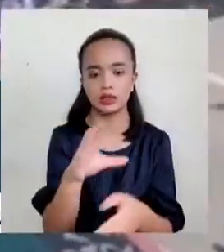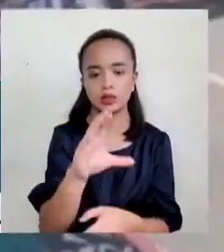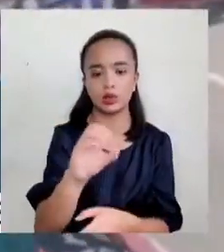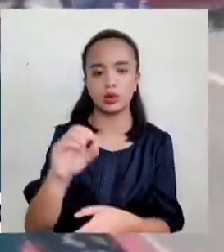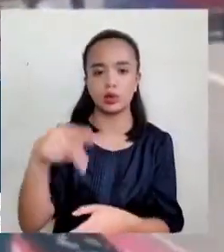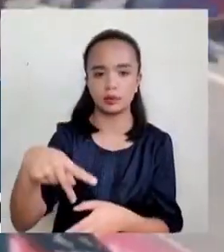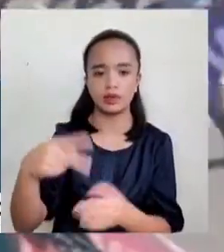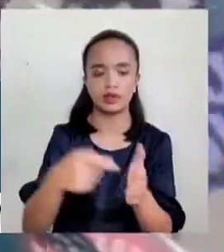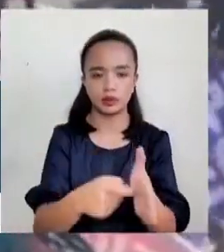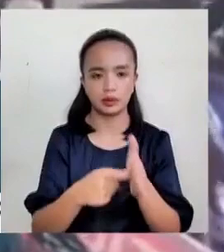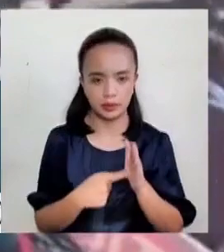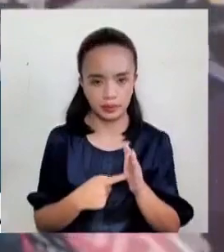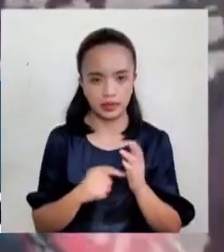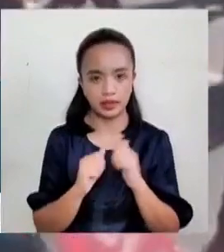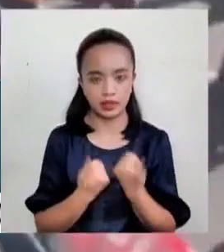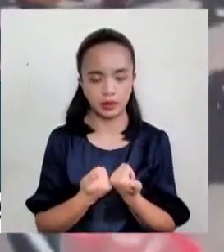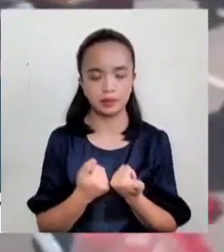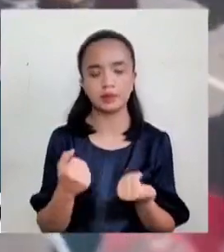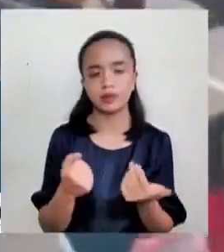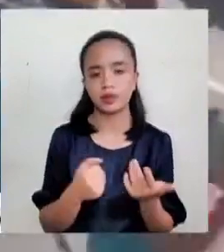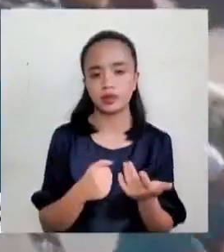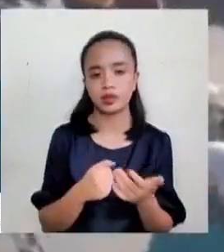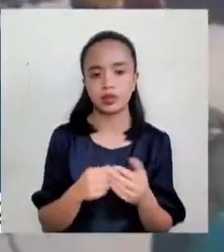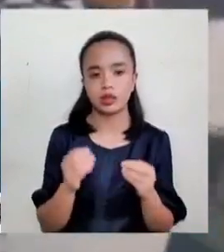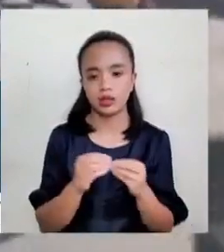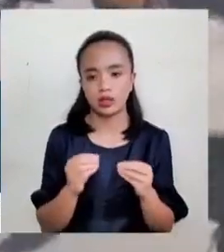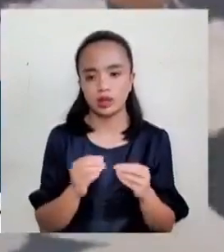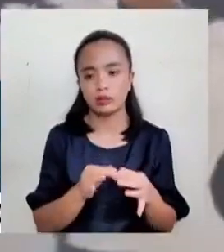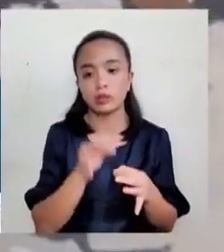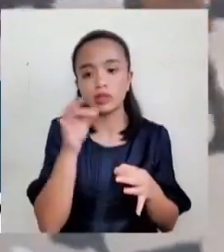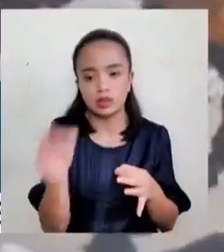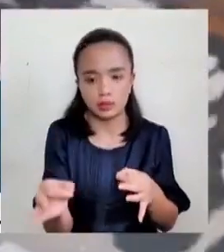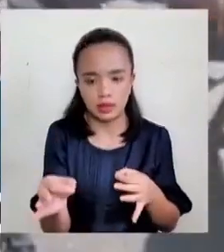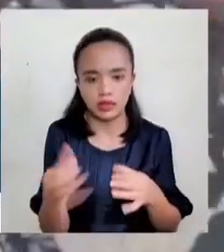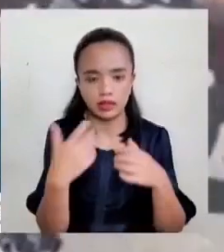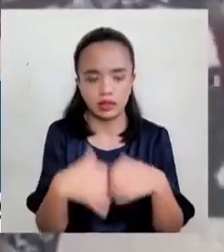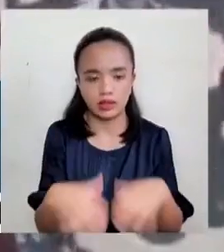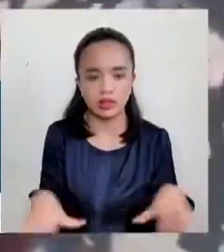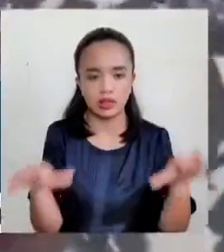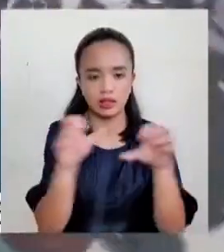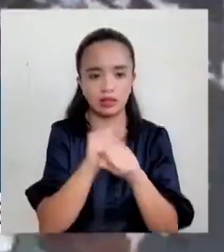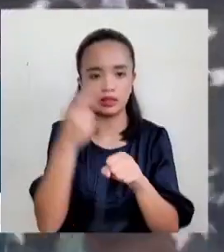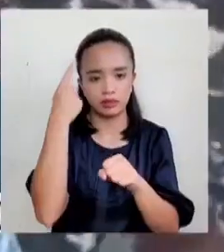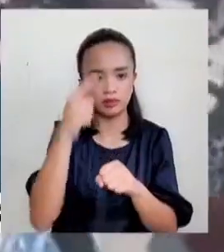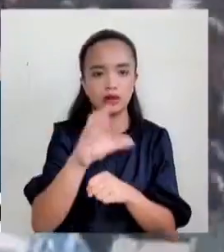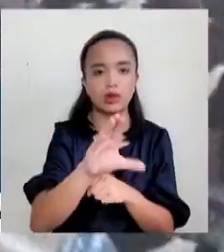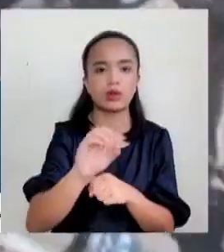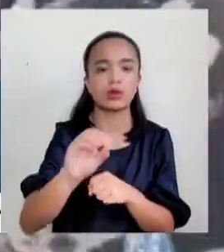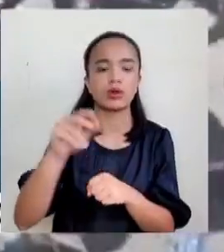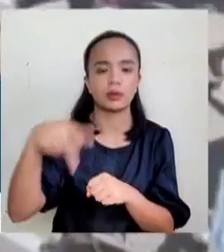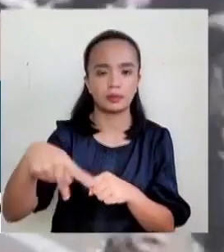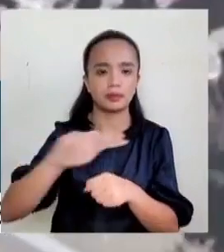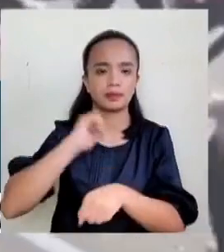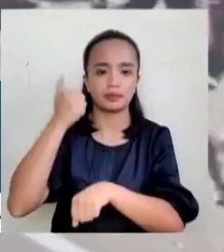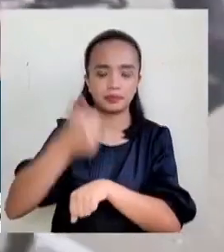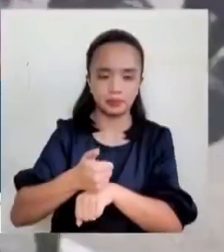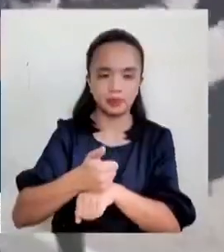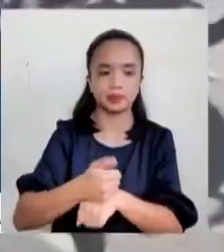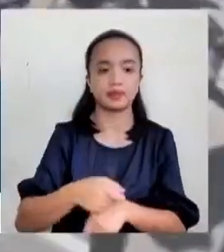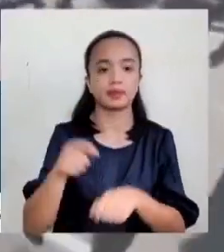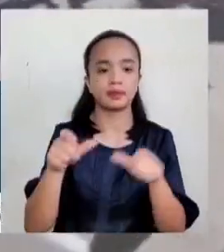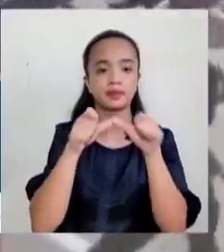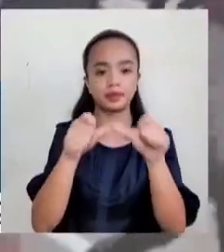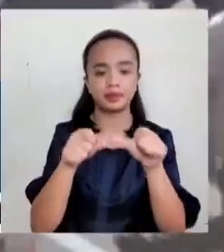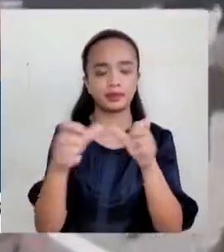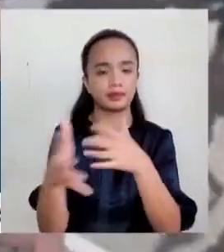PUV modernization project, or to postpone the year-end deadline for the said consolidation. The strike continued despite the